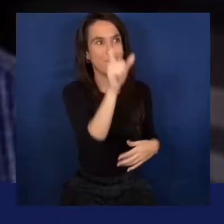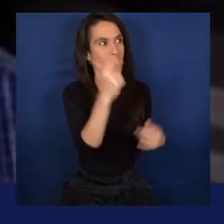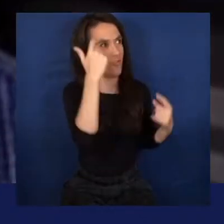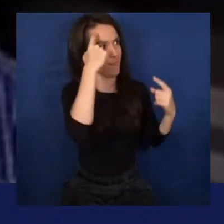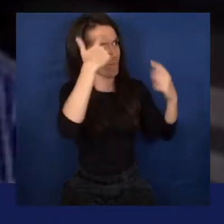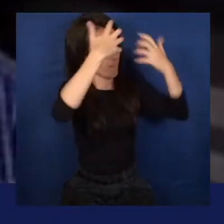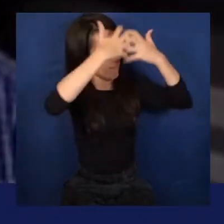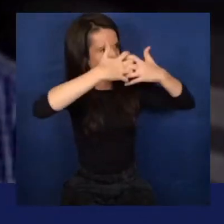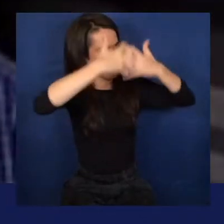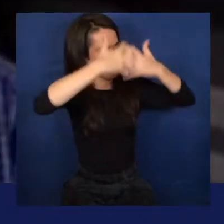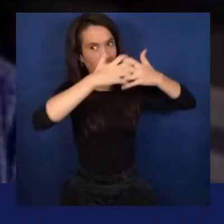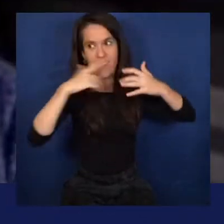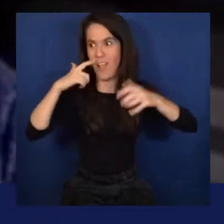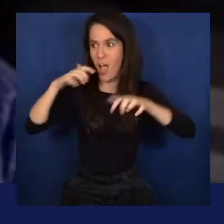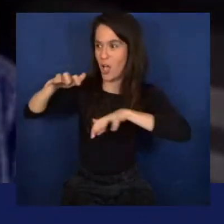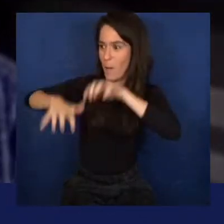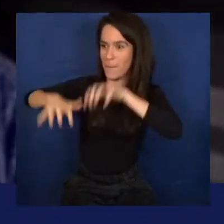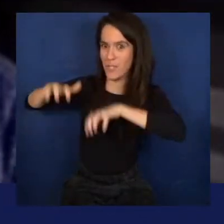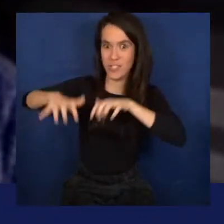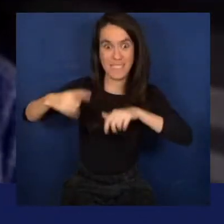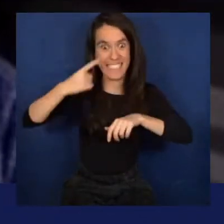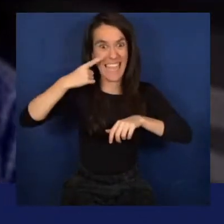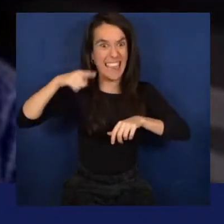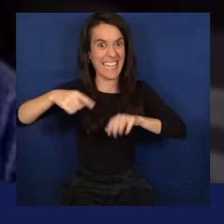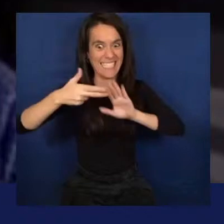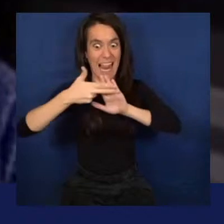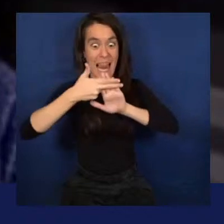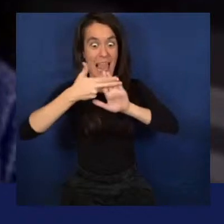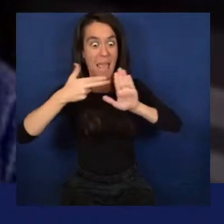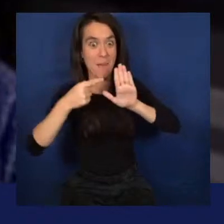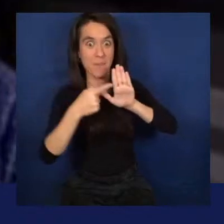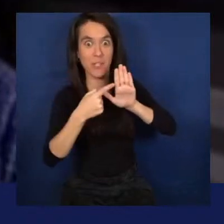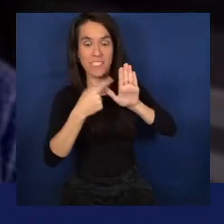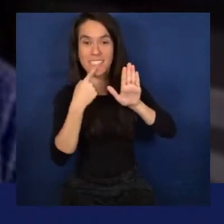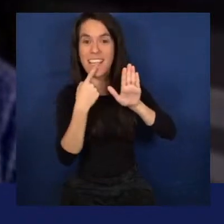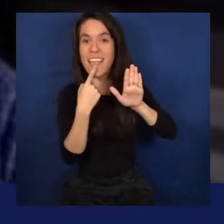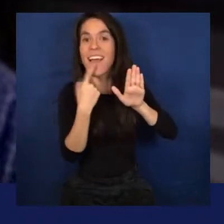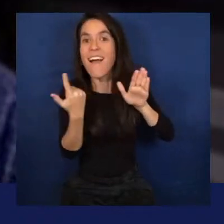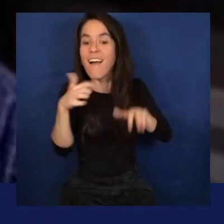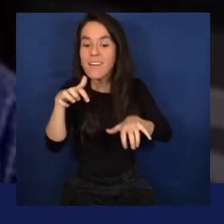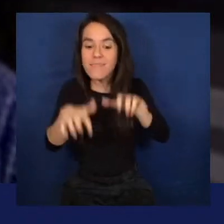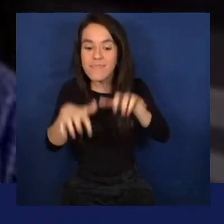did you read the label? The label says the computer is only amplifying our own data sets.